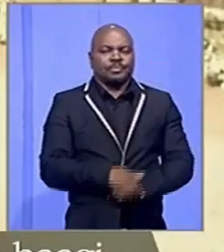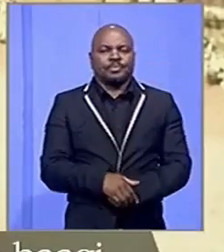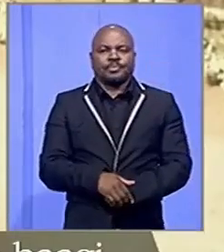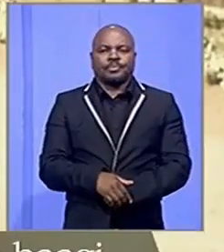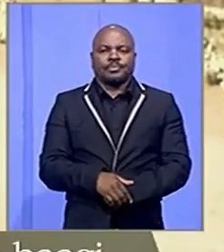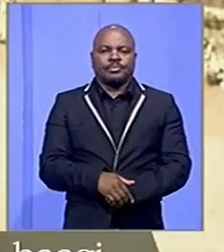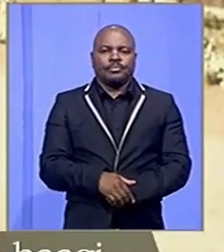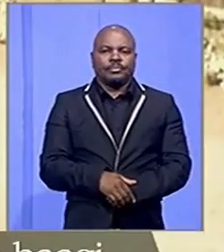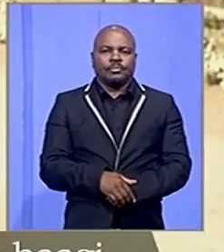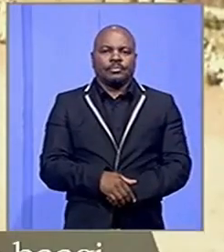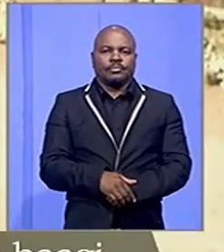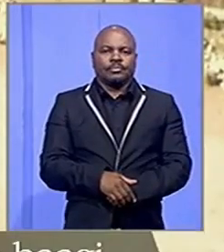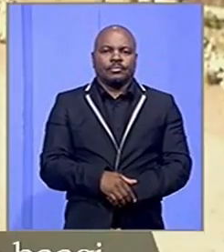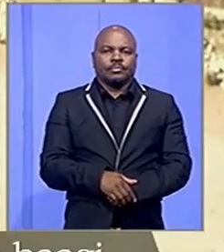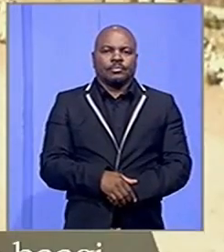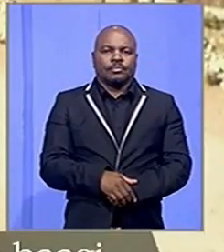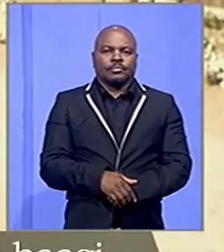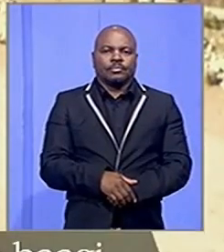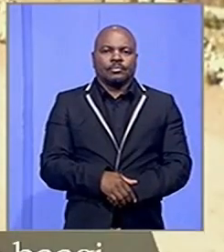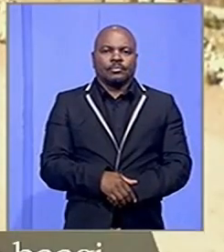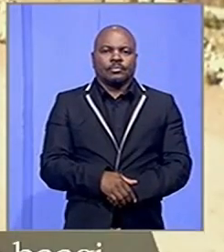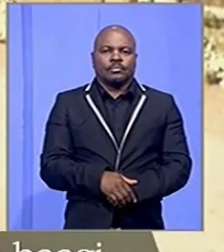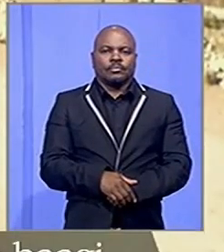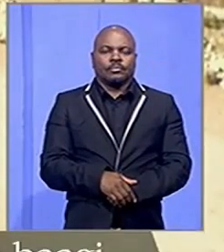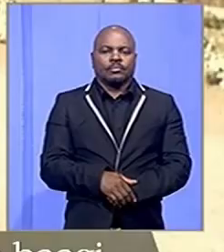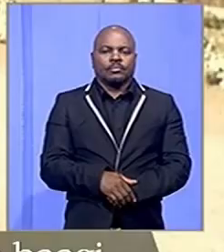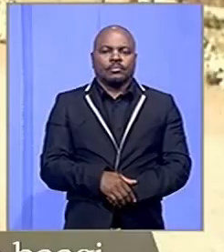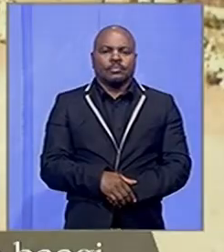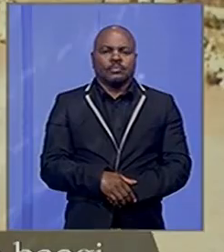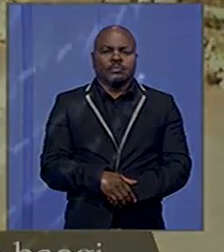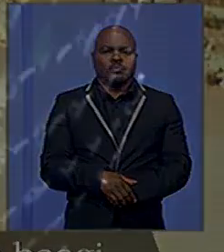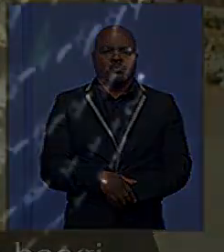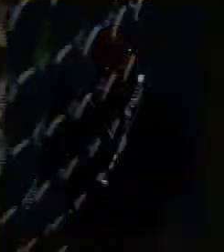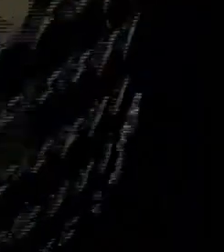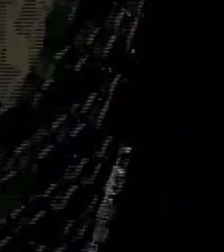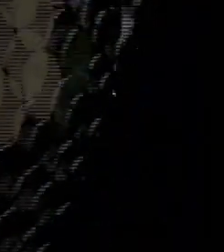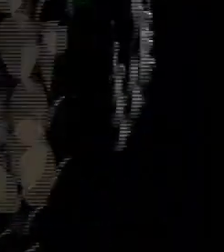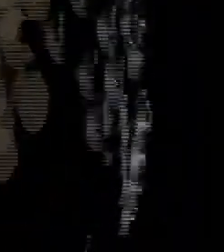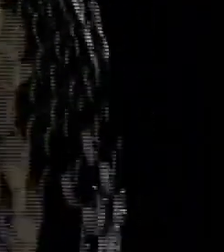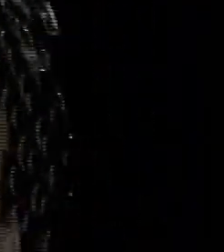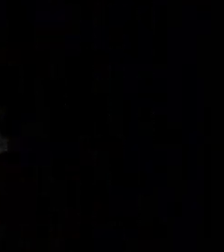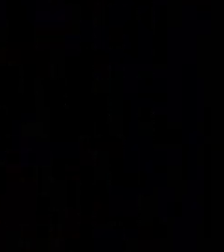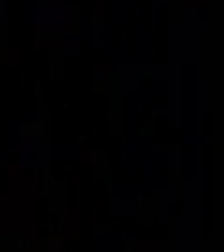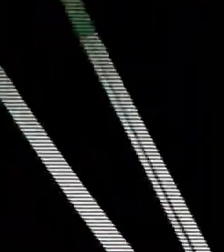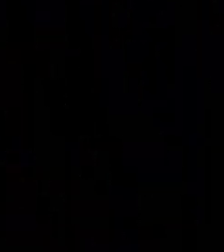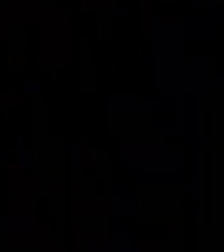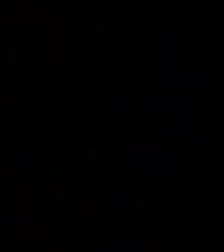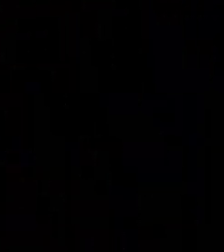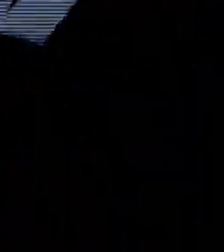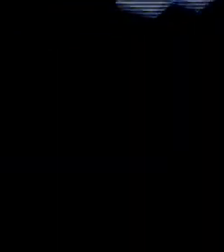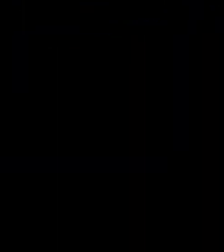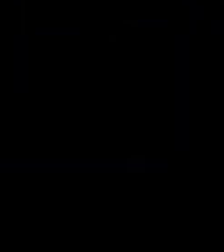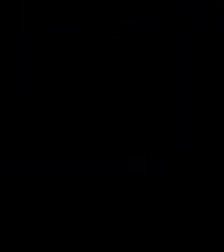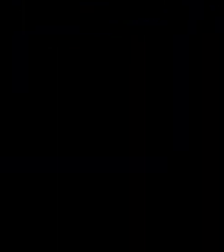Mahlatse Phaladimo, ditabeng tša SABC Moletlane.